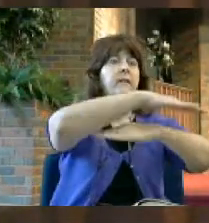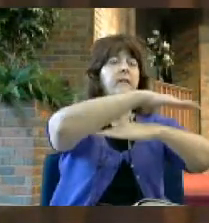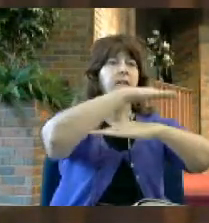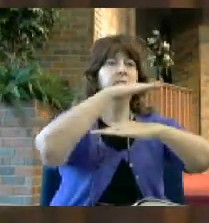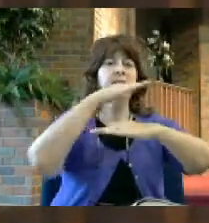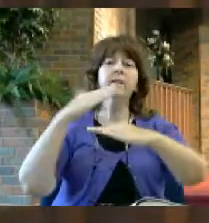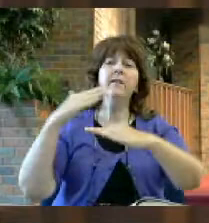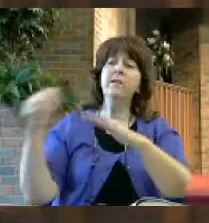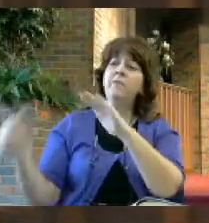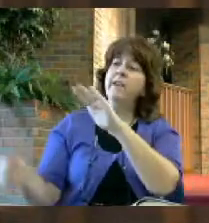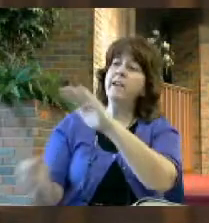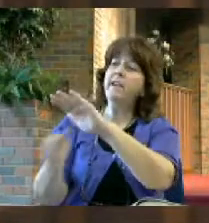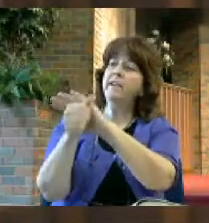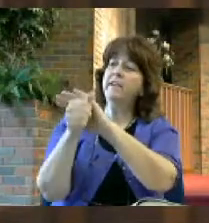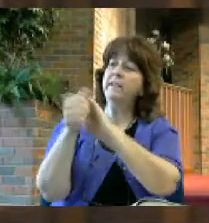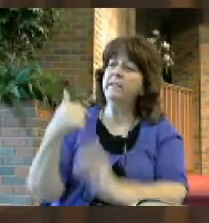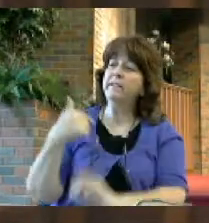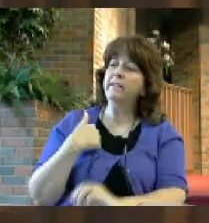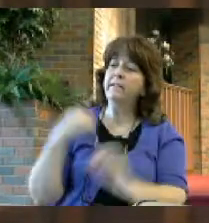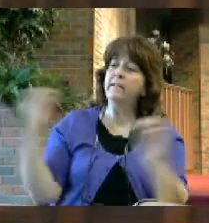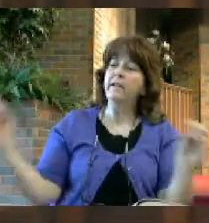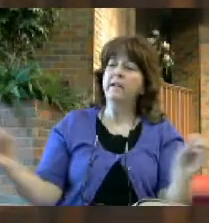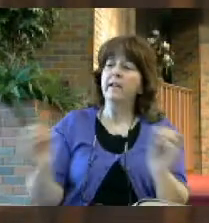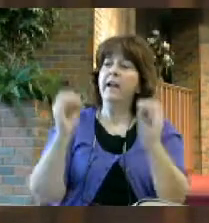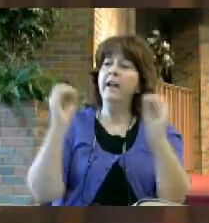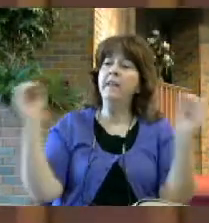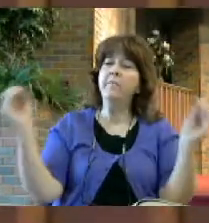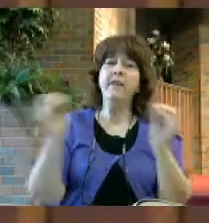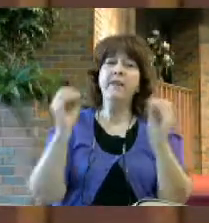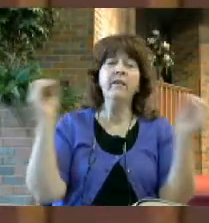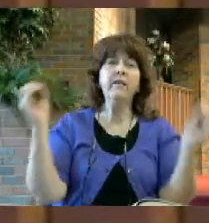me away, O